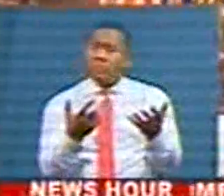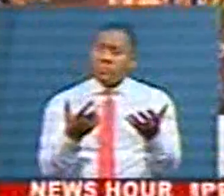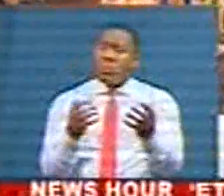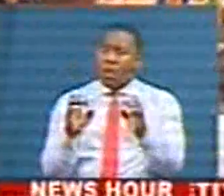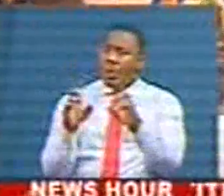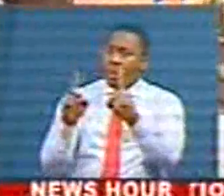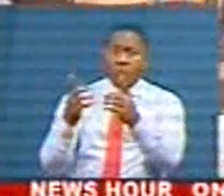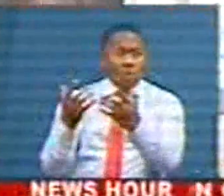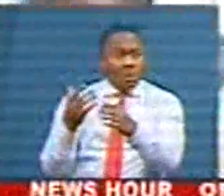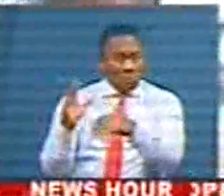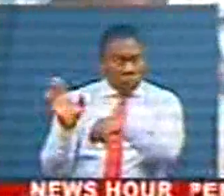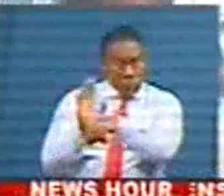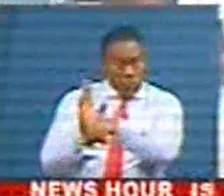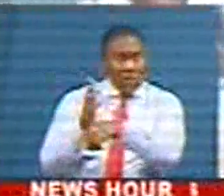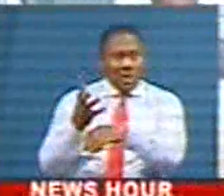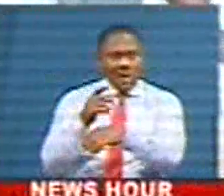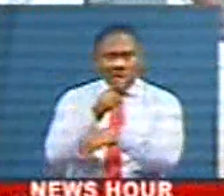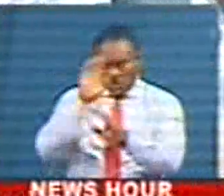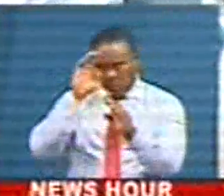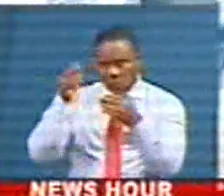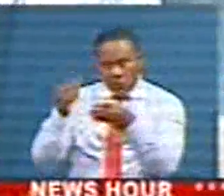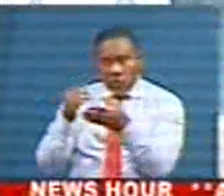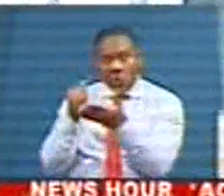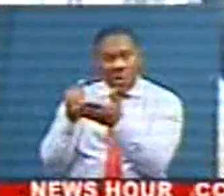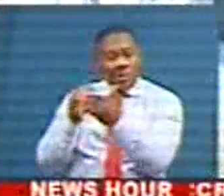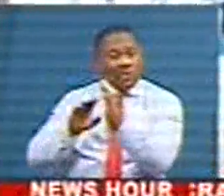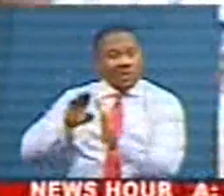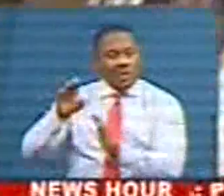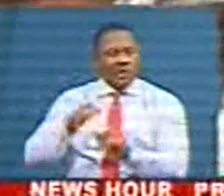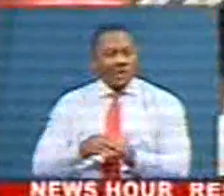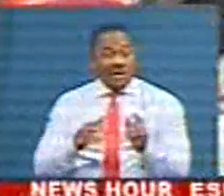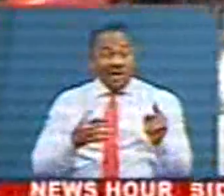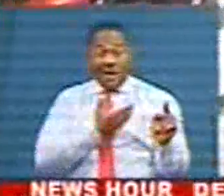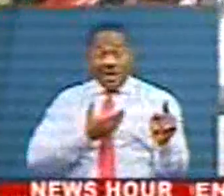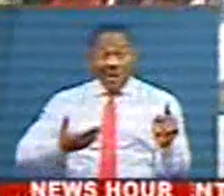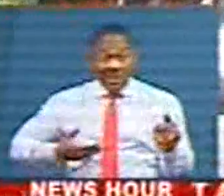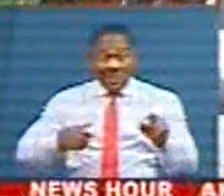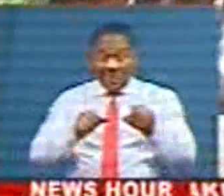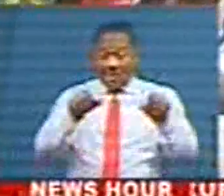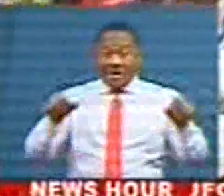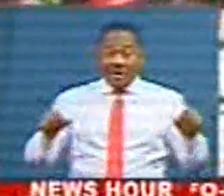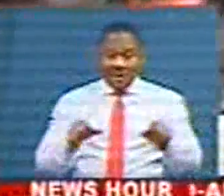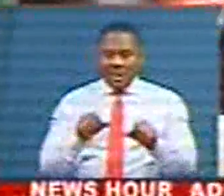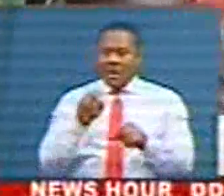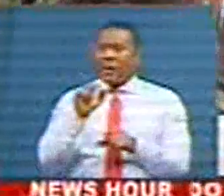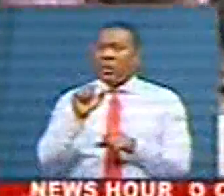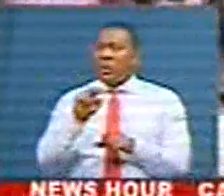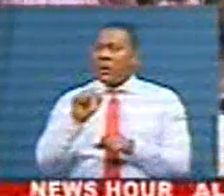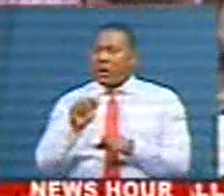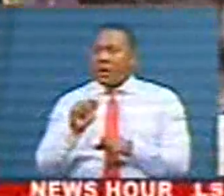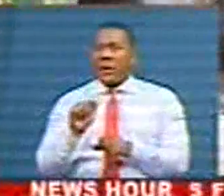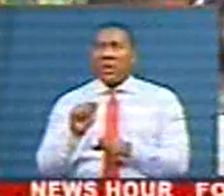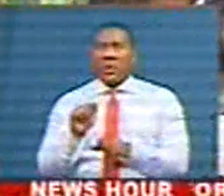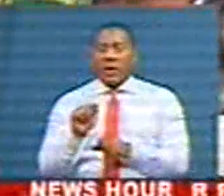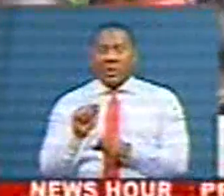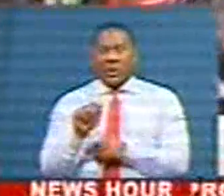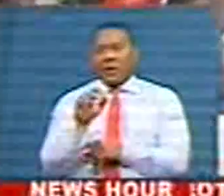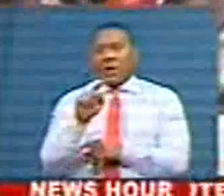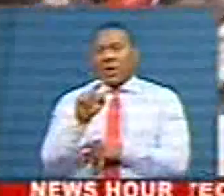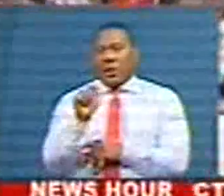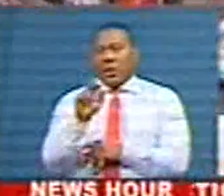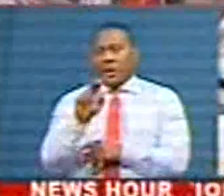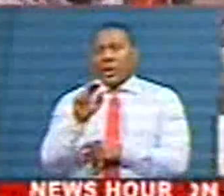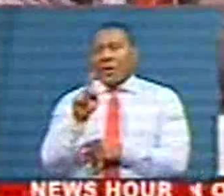education, entrepreneurship, among others. The Akyem Awisa Hene, Nana Kwatin Kakari, appealed to the Chinese ambassador